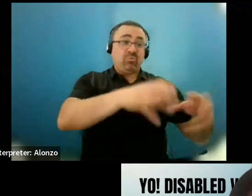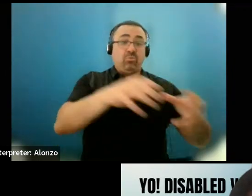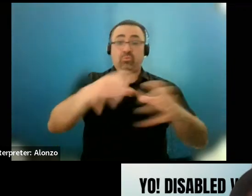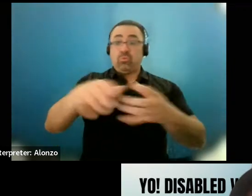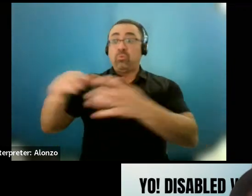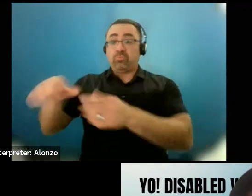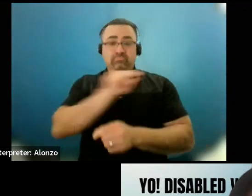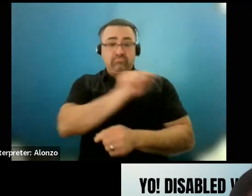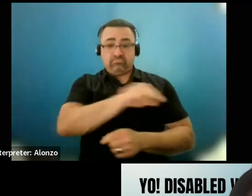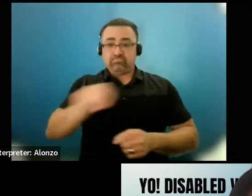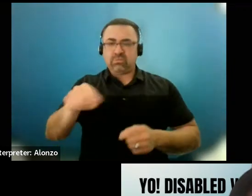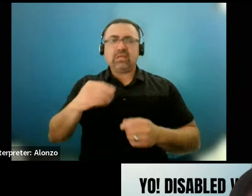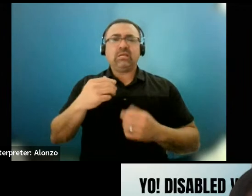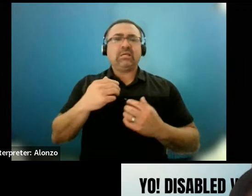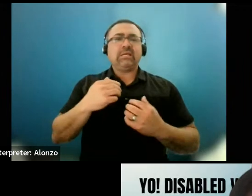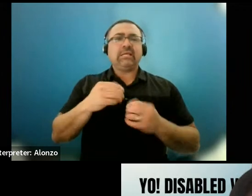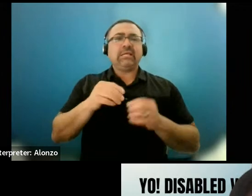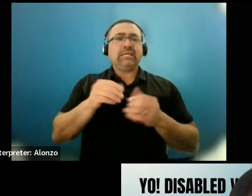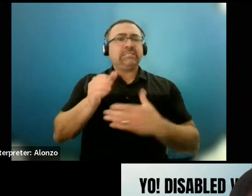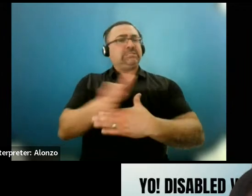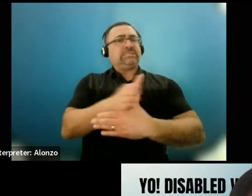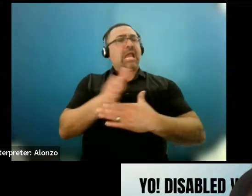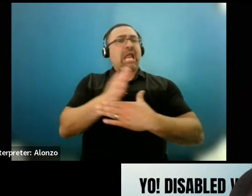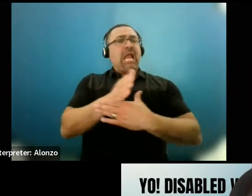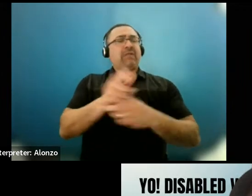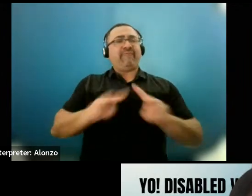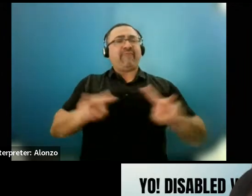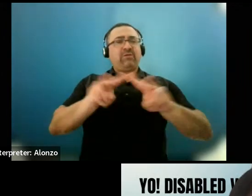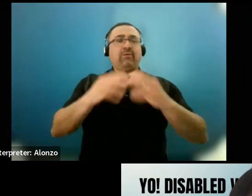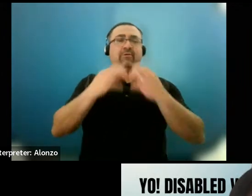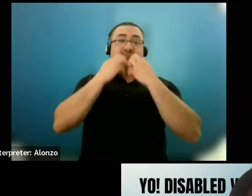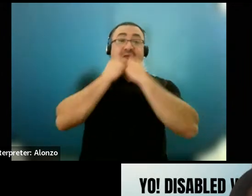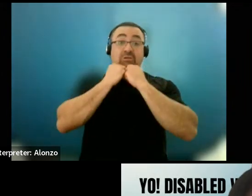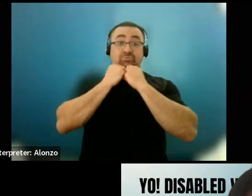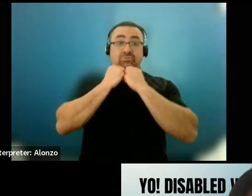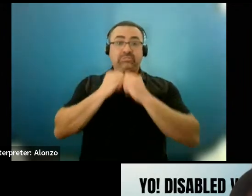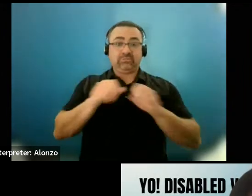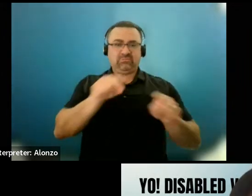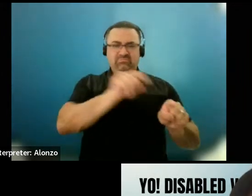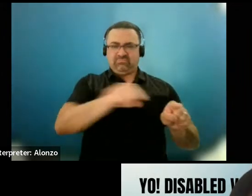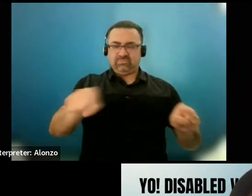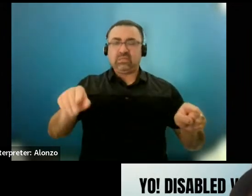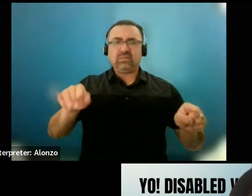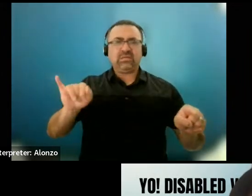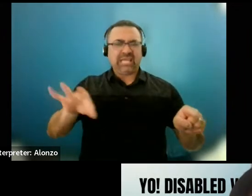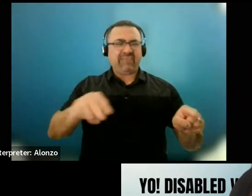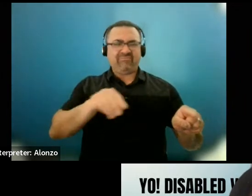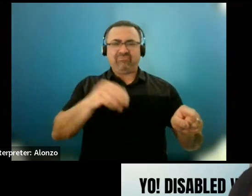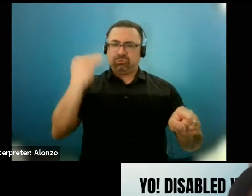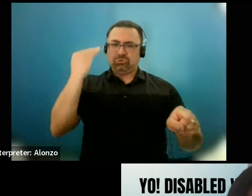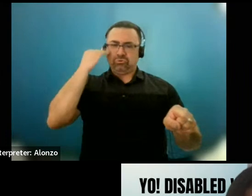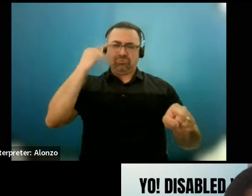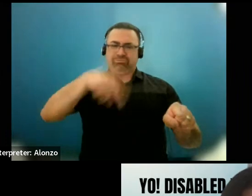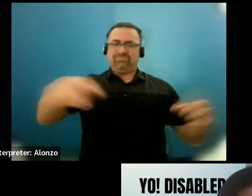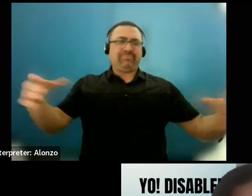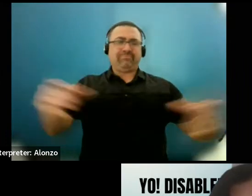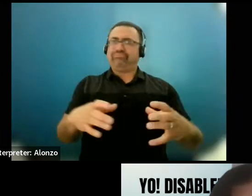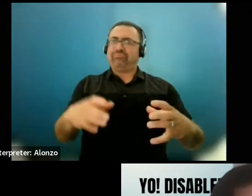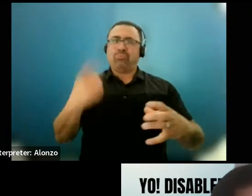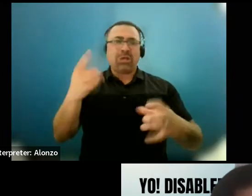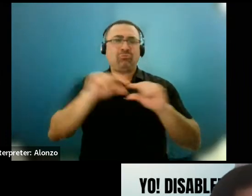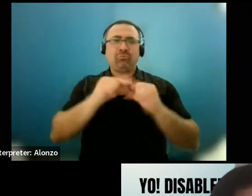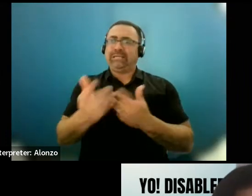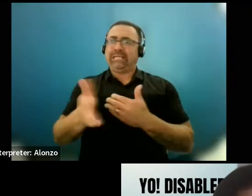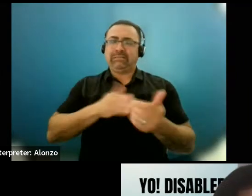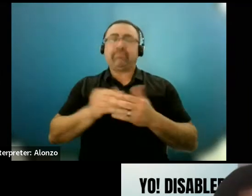have some shared values, because you're not going to have the same shared values or you'd be the same group, right? And figuring out how you can collaborate. And sometimes it might be as